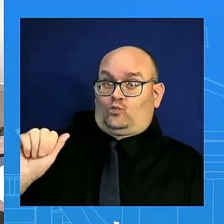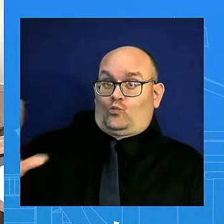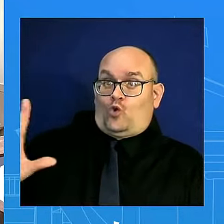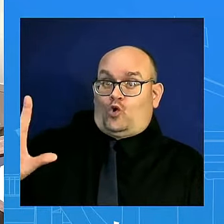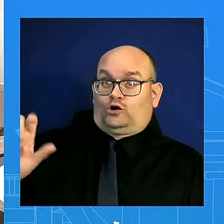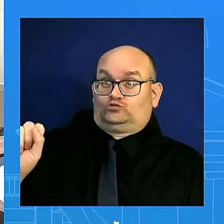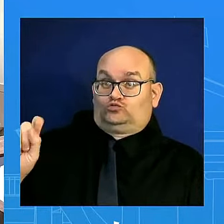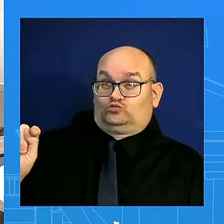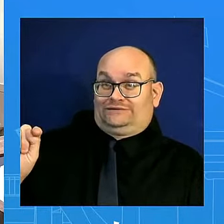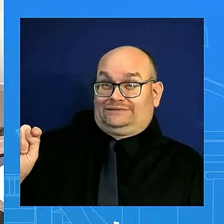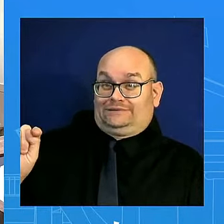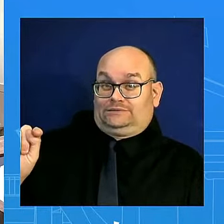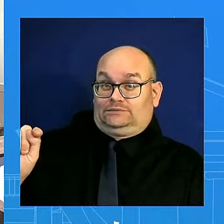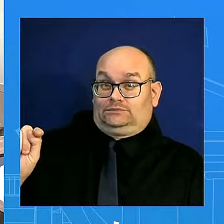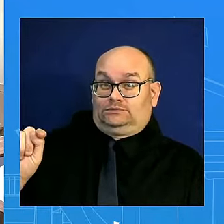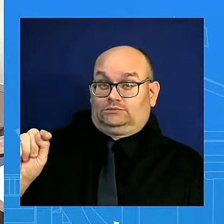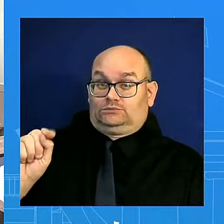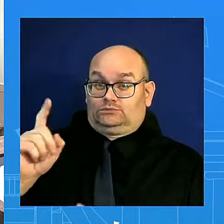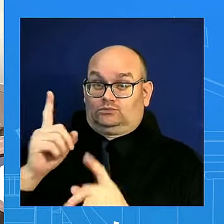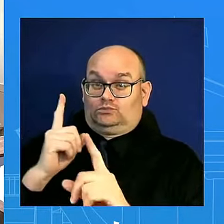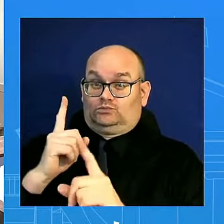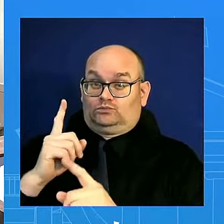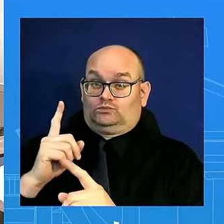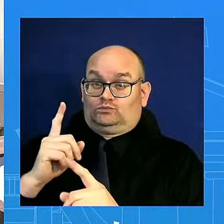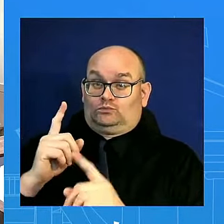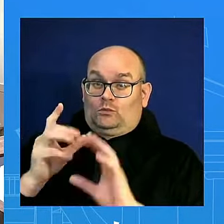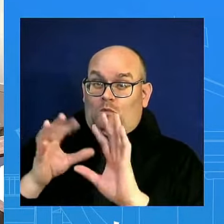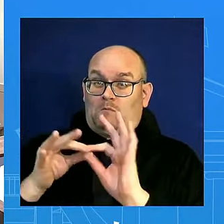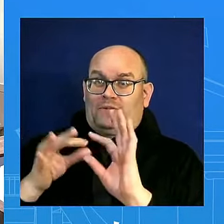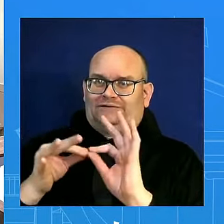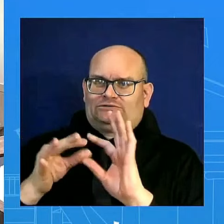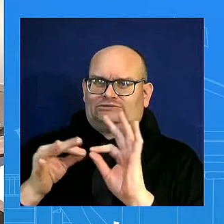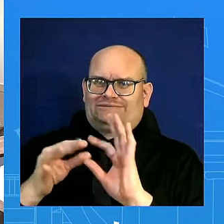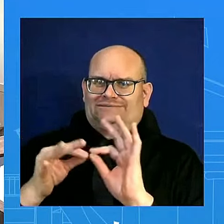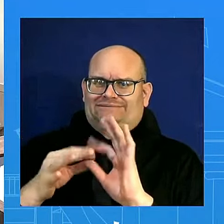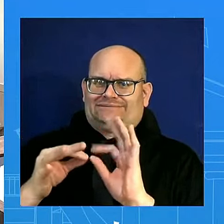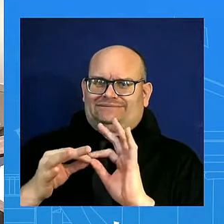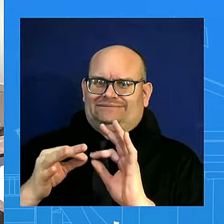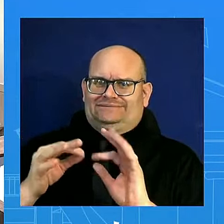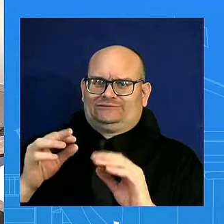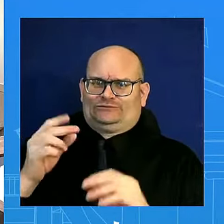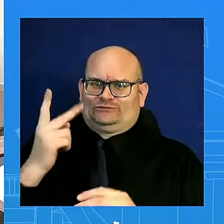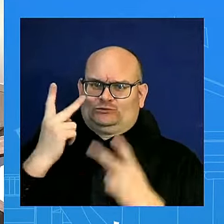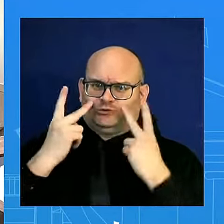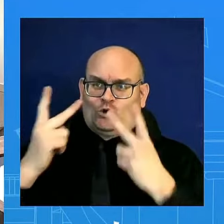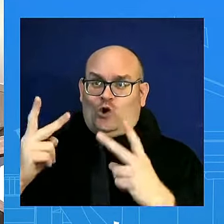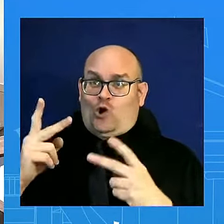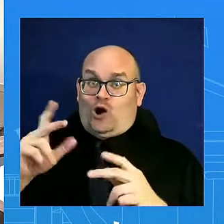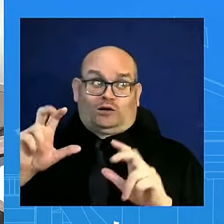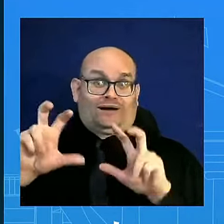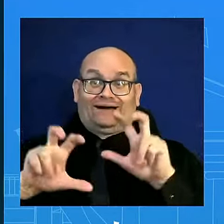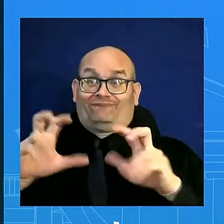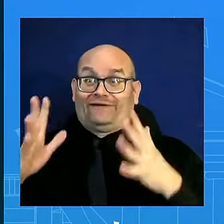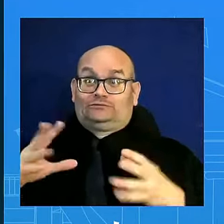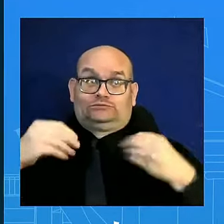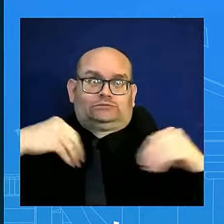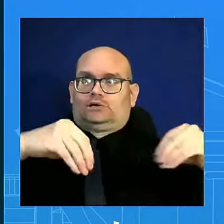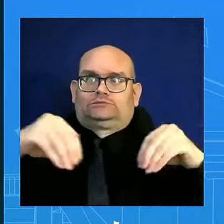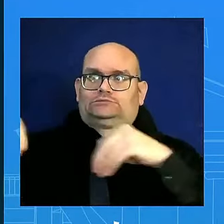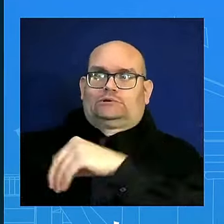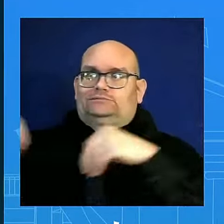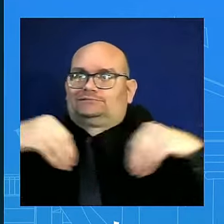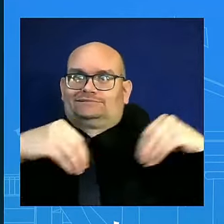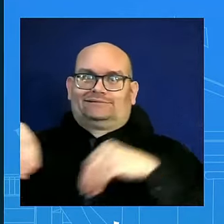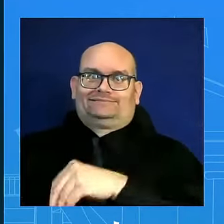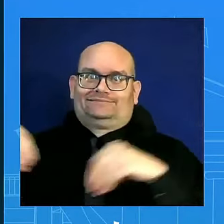could say to investors to prevent a future sell-off like the one we saw earlier? Look, I'm not going to speak to that directly.